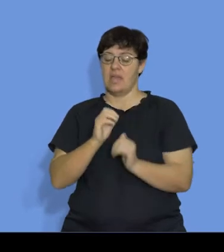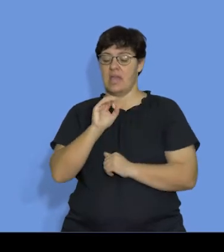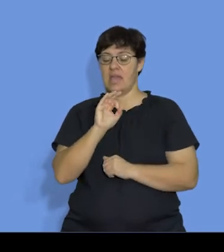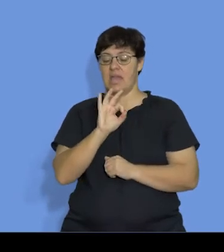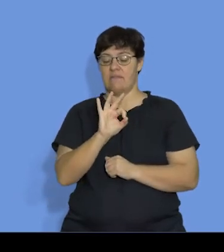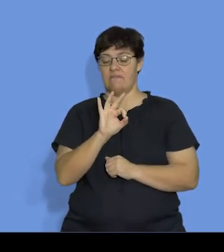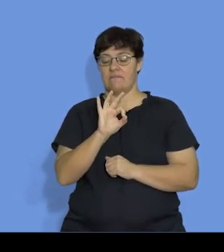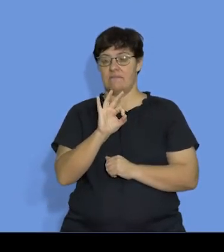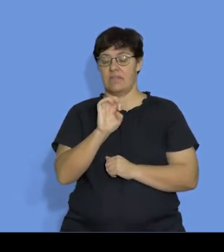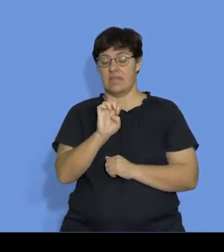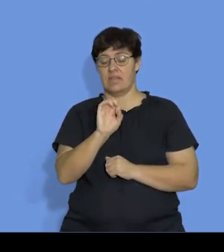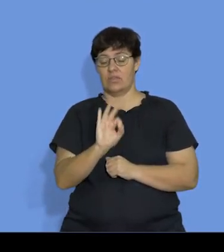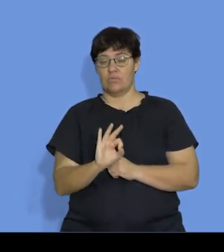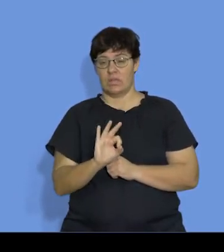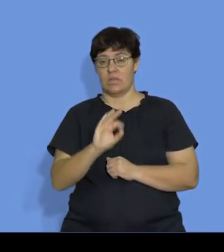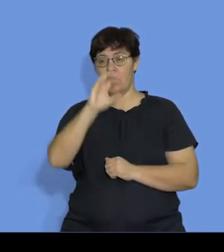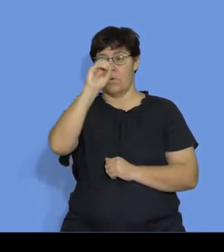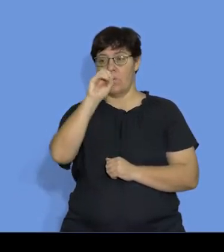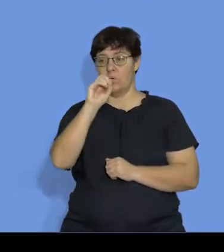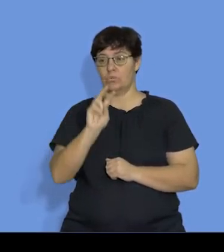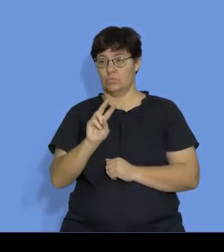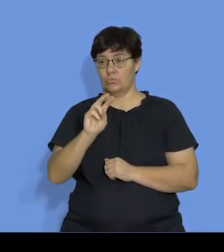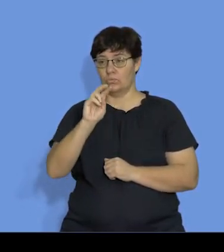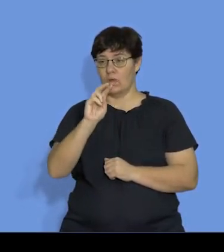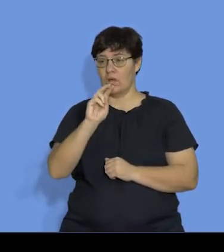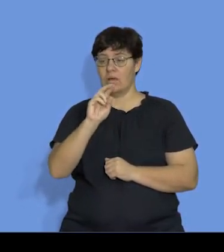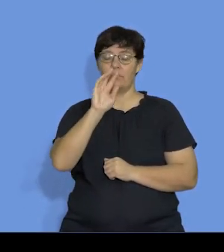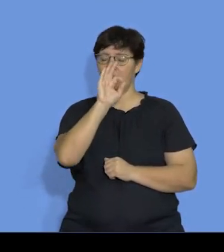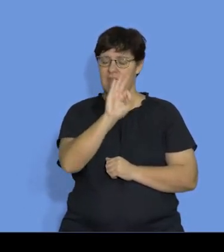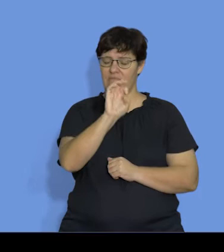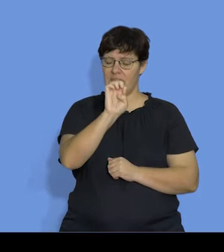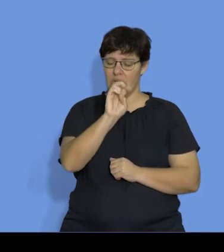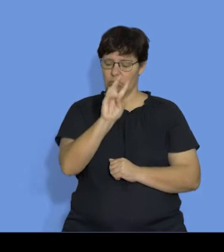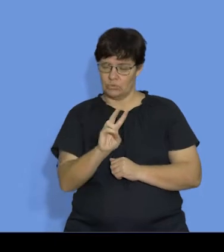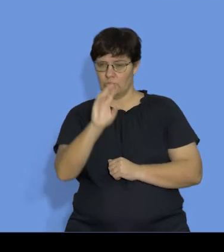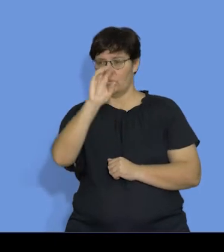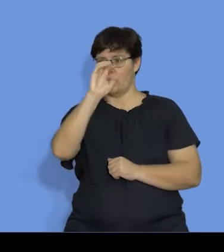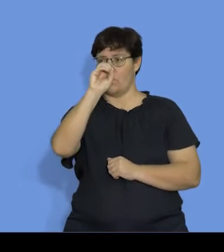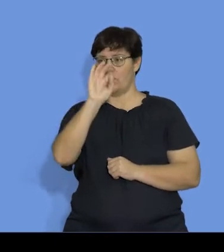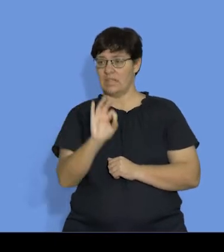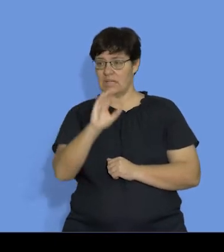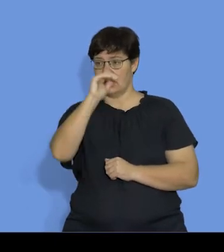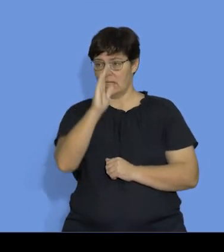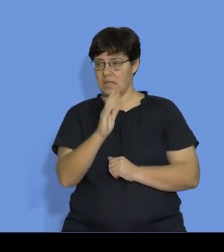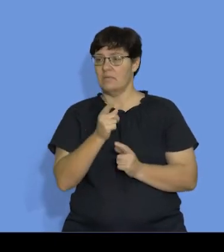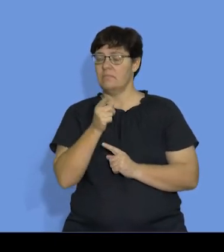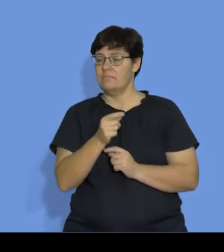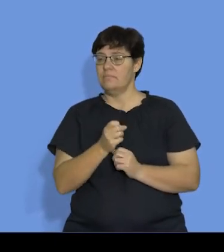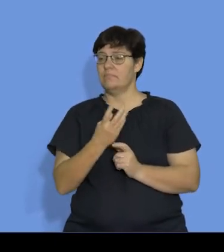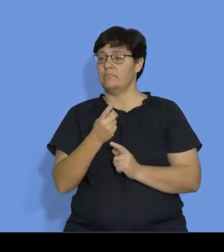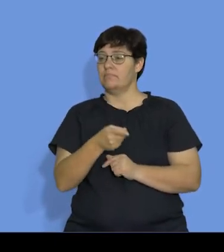3 oxide, right, present is equals to mass of the sample, which is 8 grams, divided